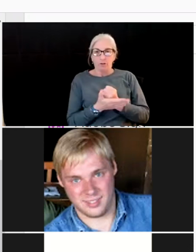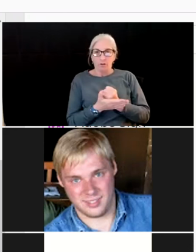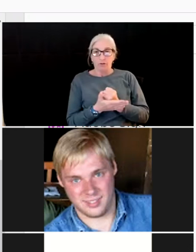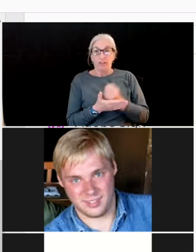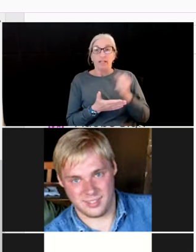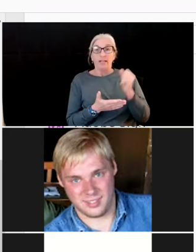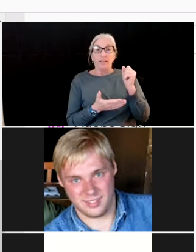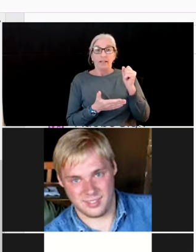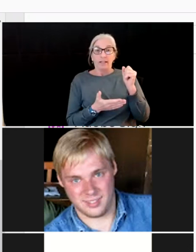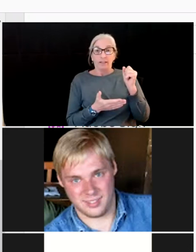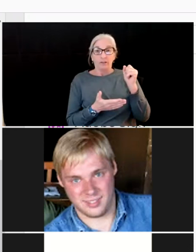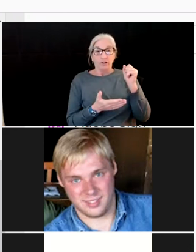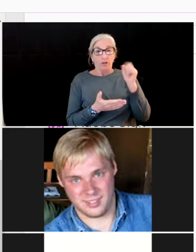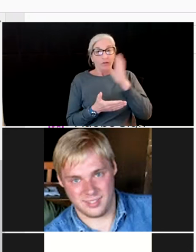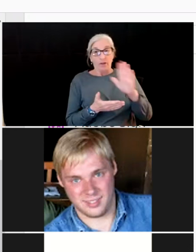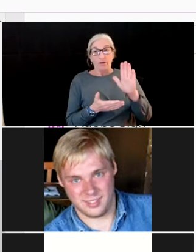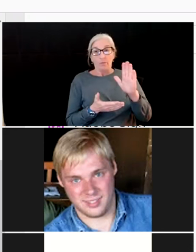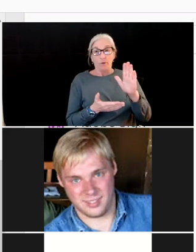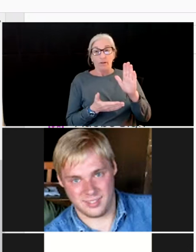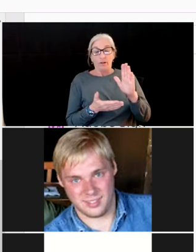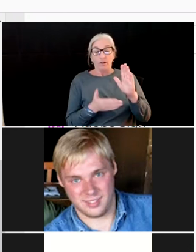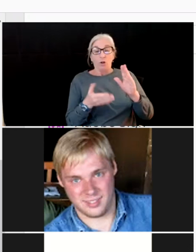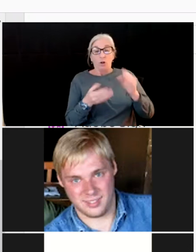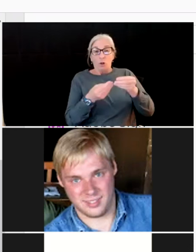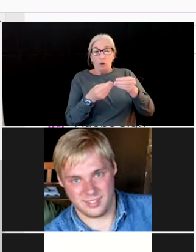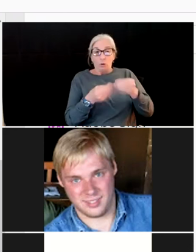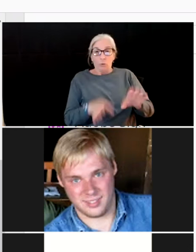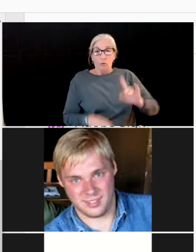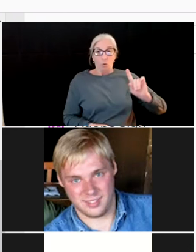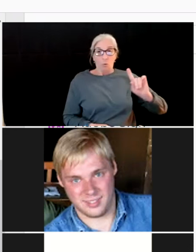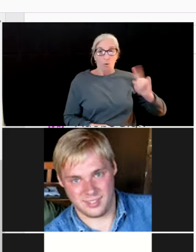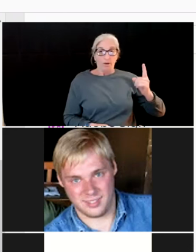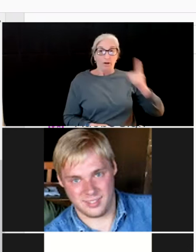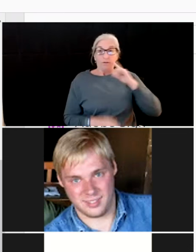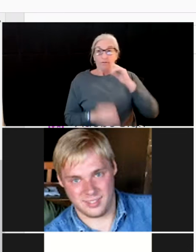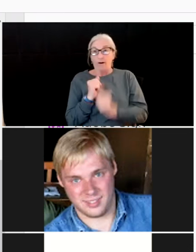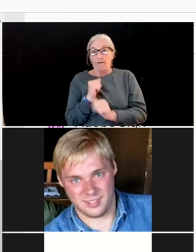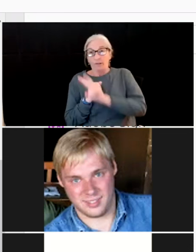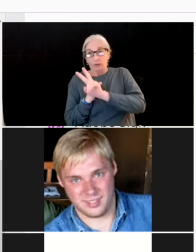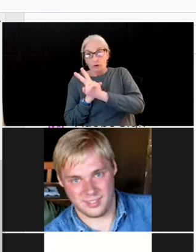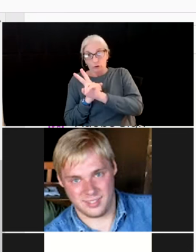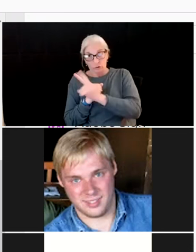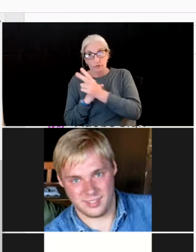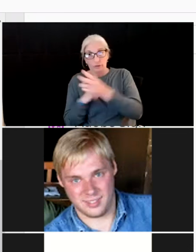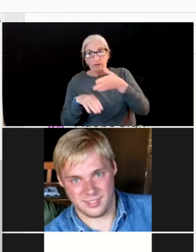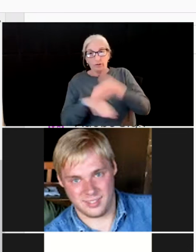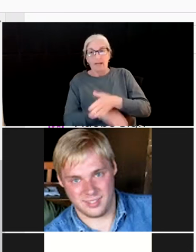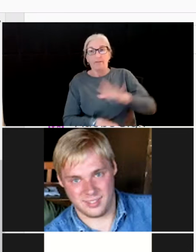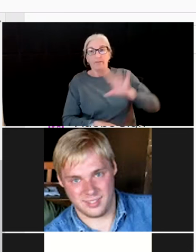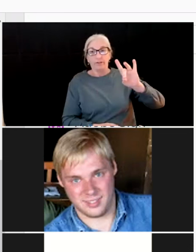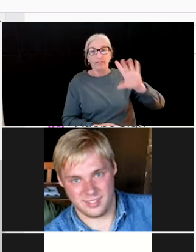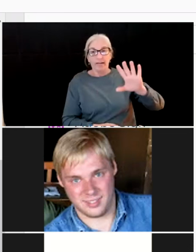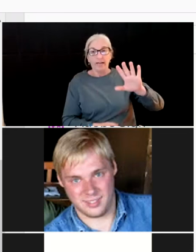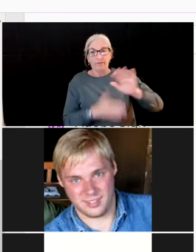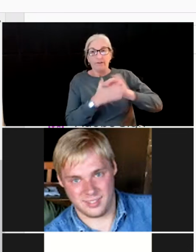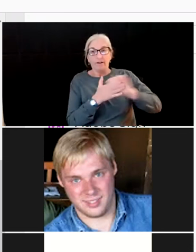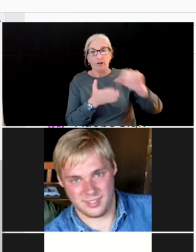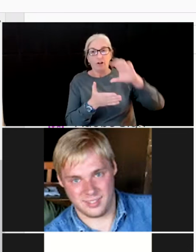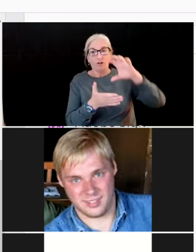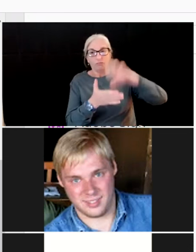excursion. Okay. If a client has unearned income, it's going to reduce the SSI benefit dollar